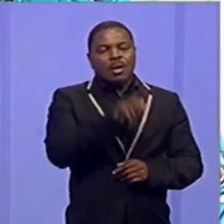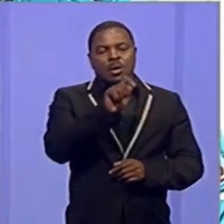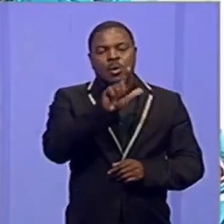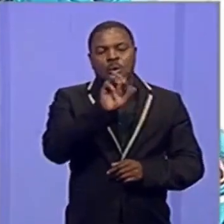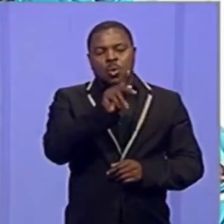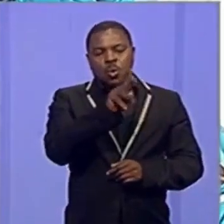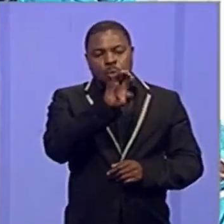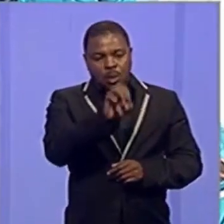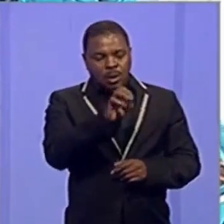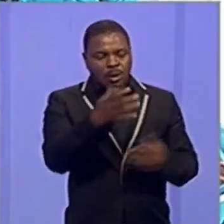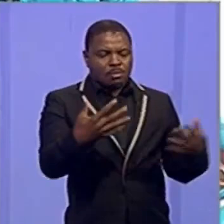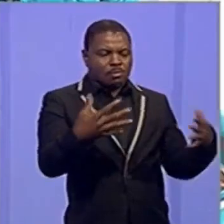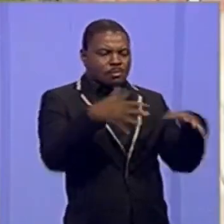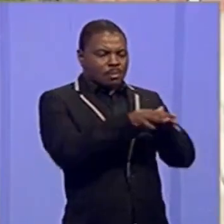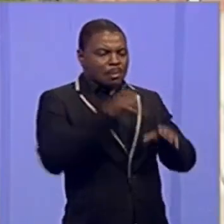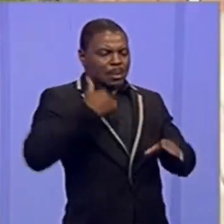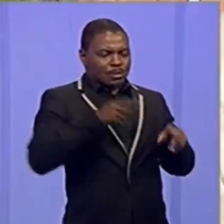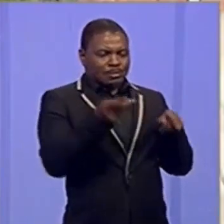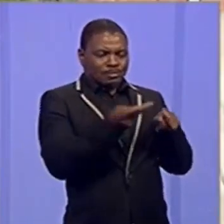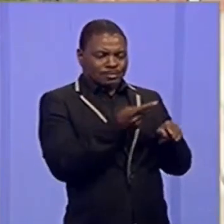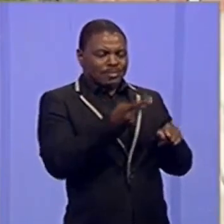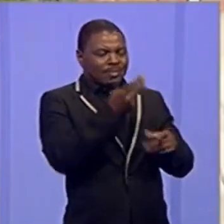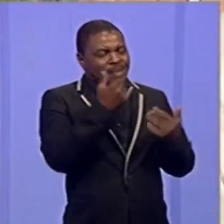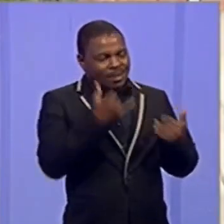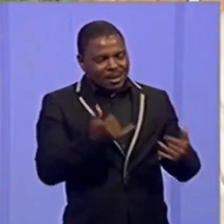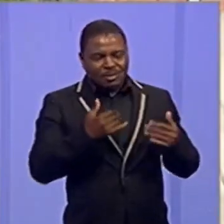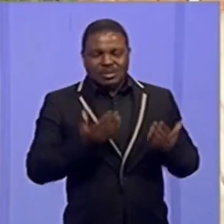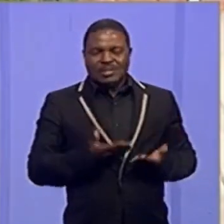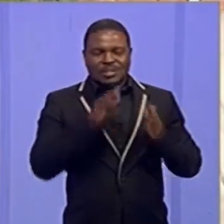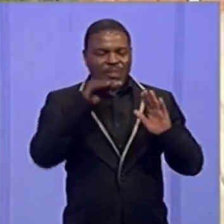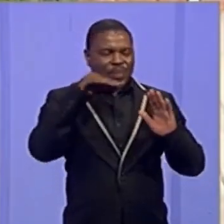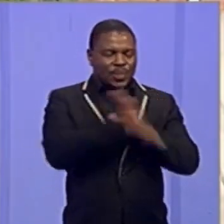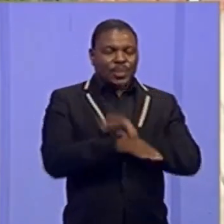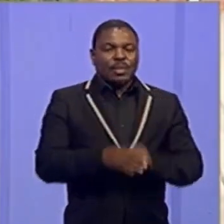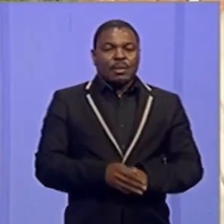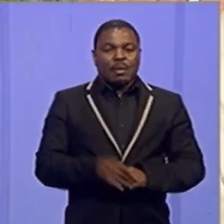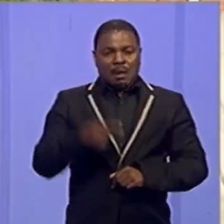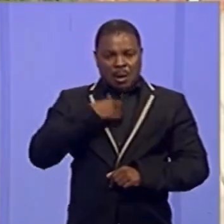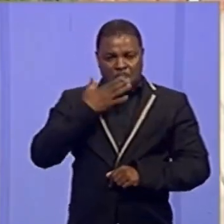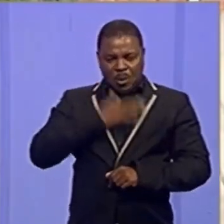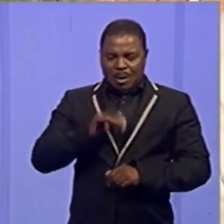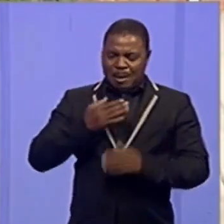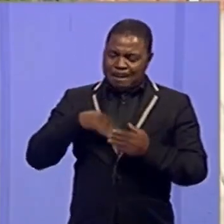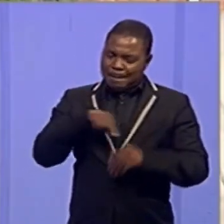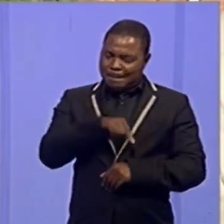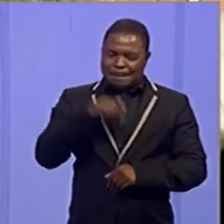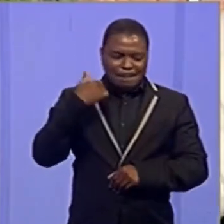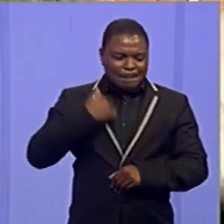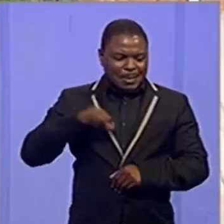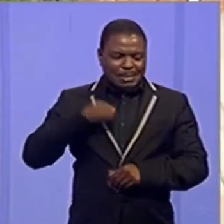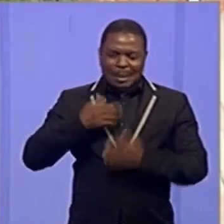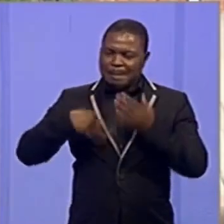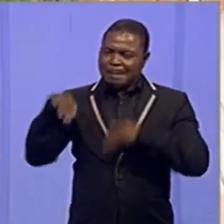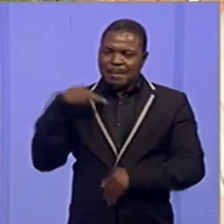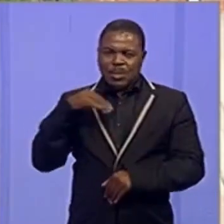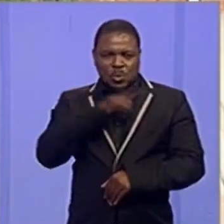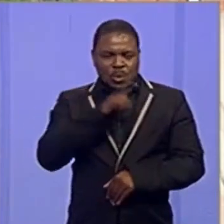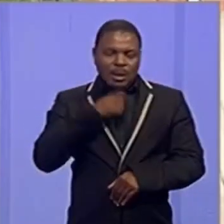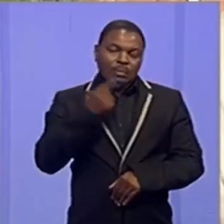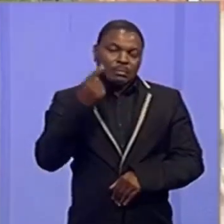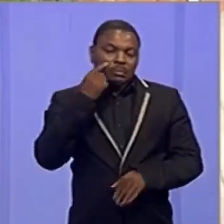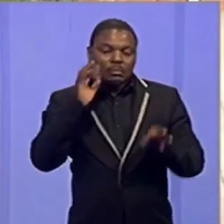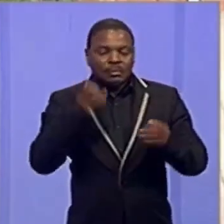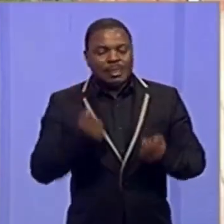Tlokwe go koafaditse ditirelo. Re batla Mmasepala wa rona beke re kgone go bona gore ha go buiwa ka ditirelo go buiwa